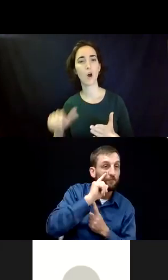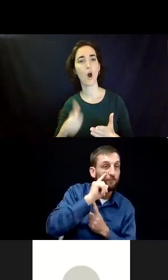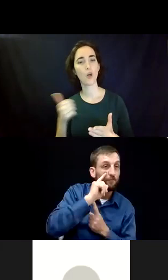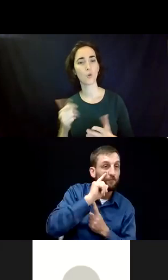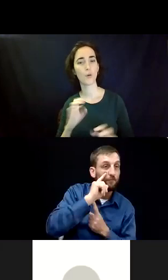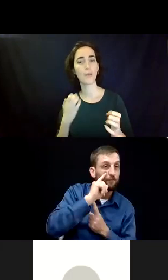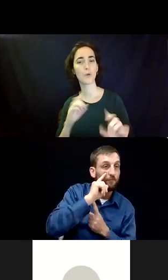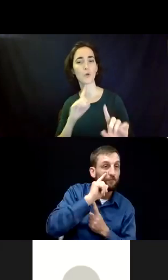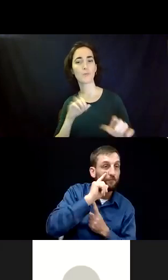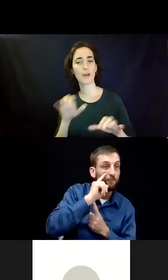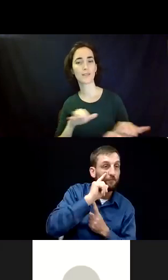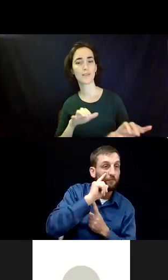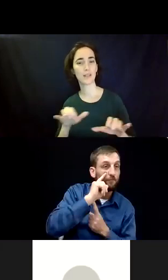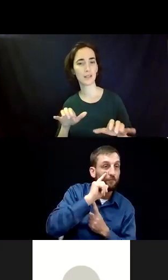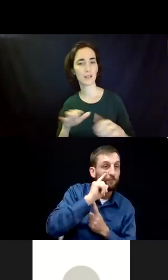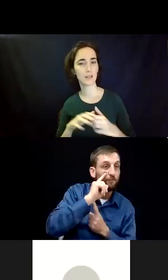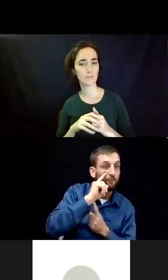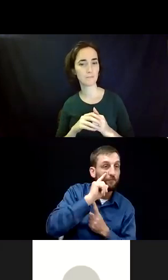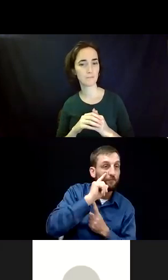activities